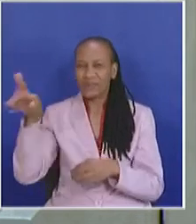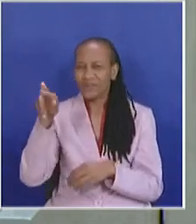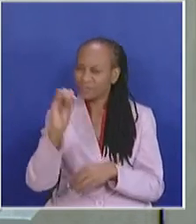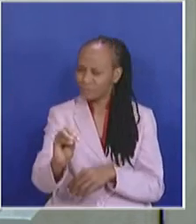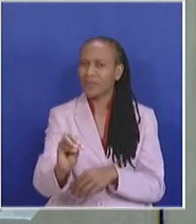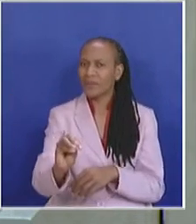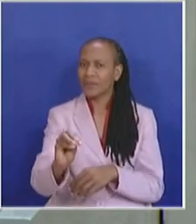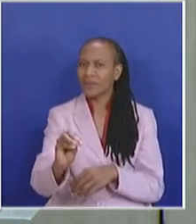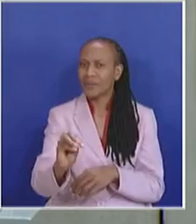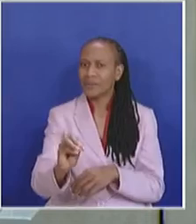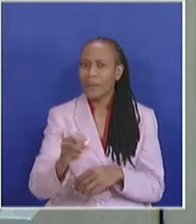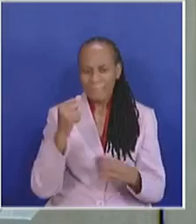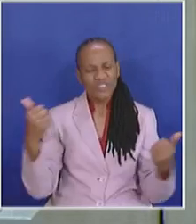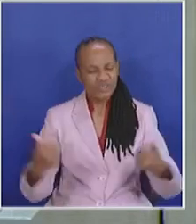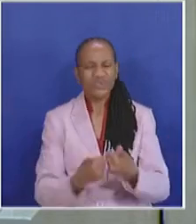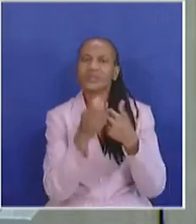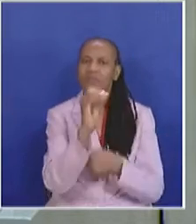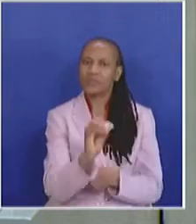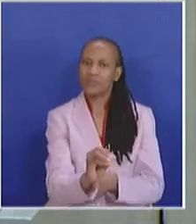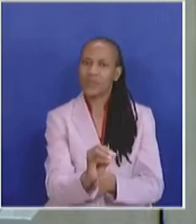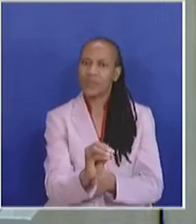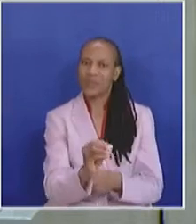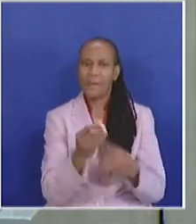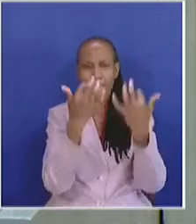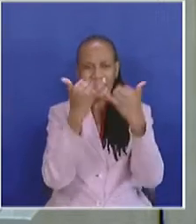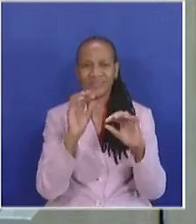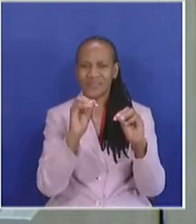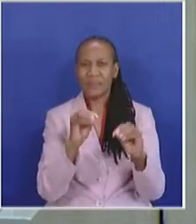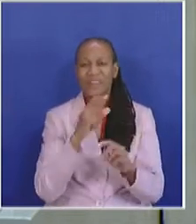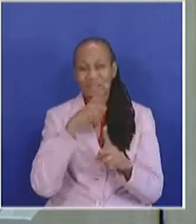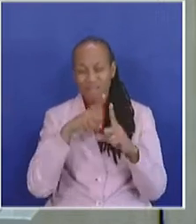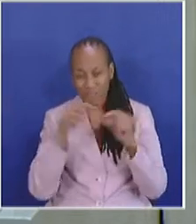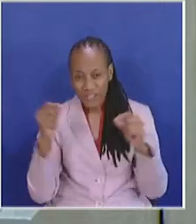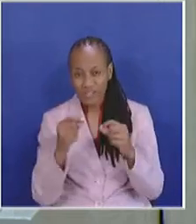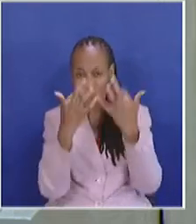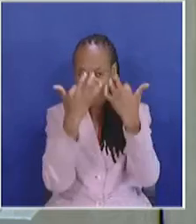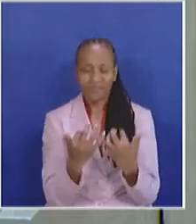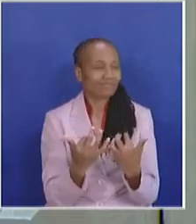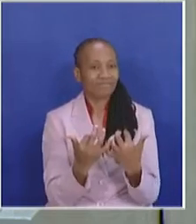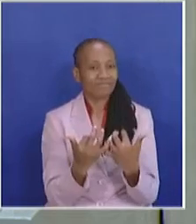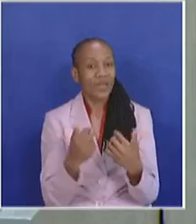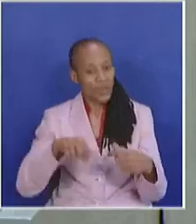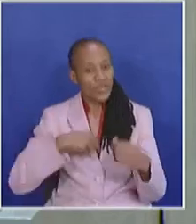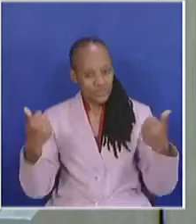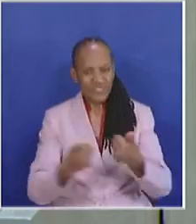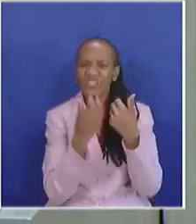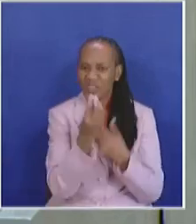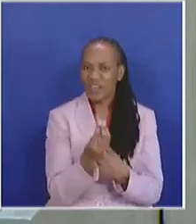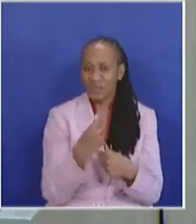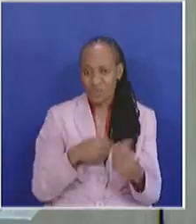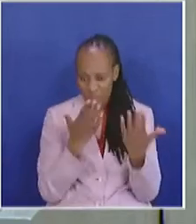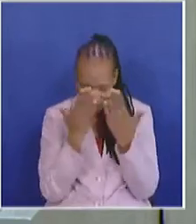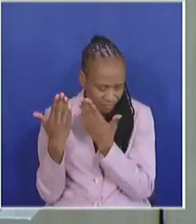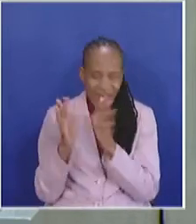we experienced challenges of under-expenditure. We do talk about challenges, Honorable Julius. We don't hide challenges. We're the first ones to